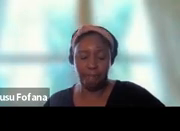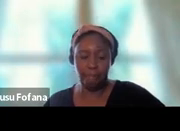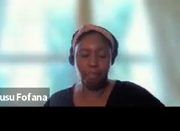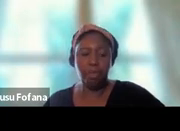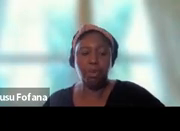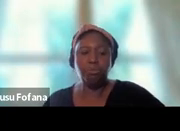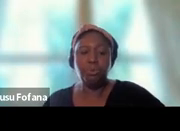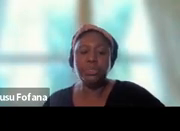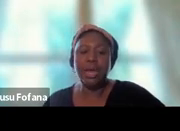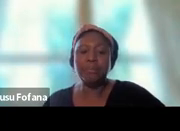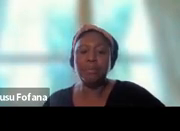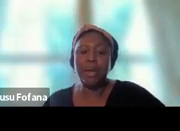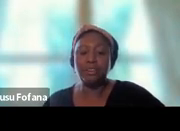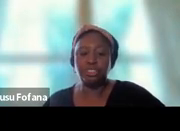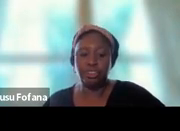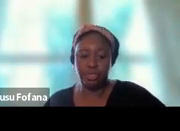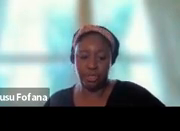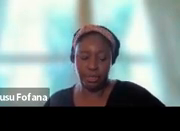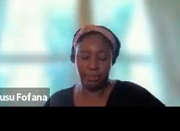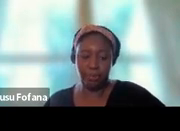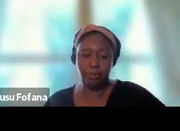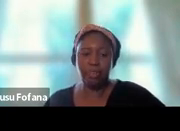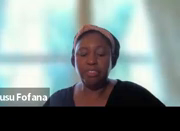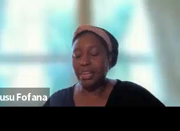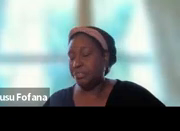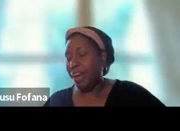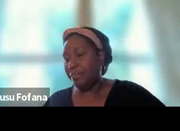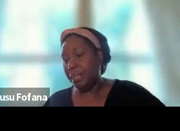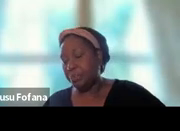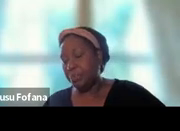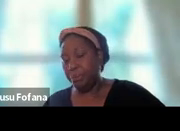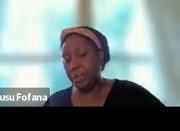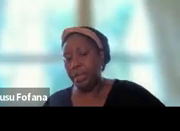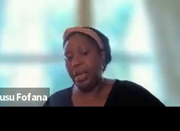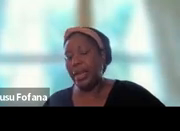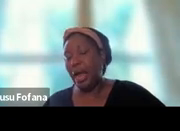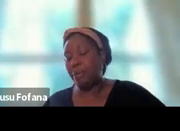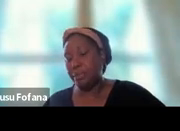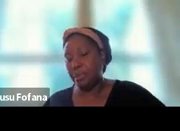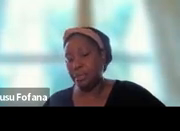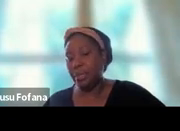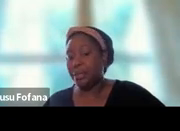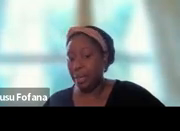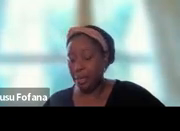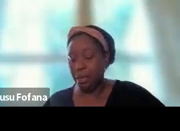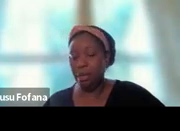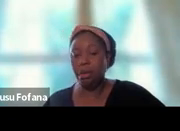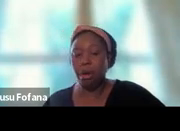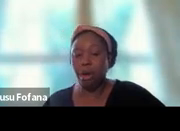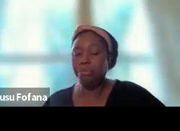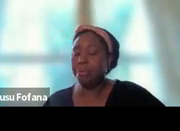limits. Full-time companion services, that is 5 days per week, 8 hours a